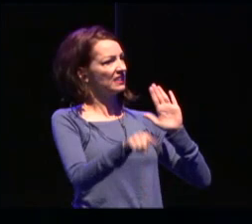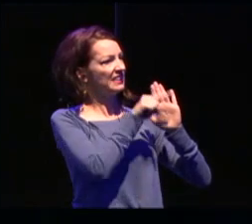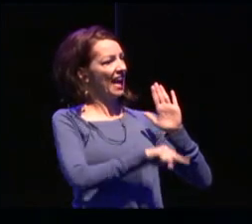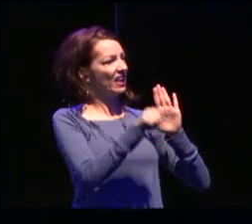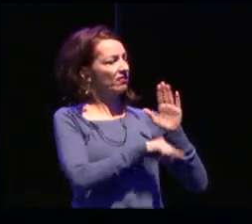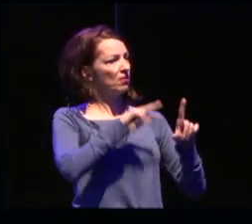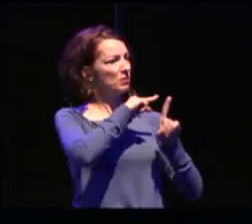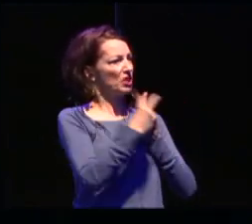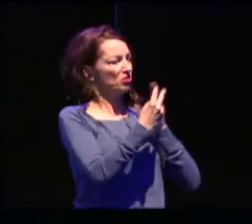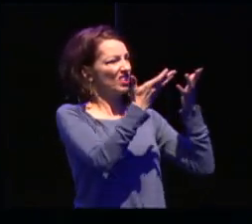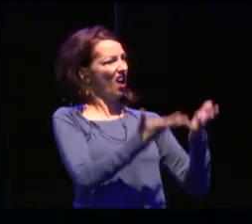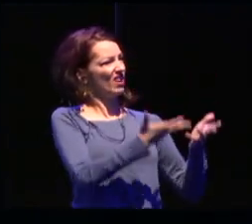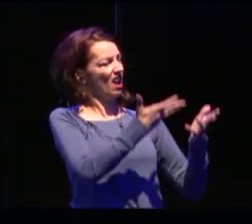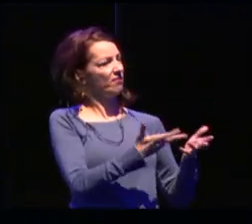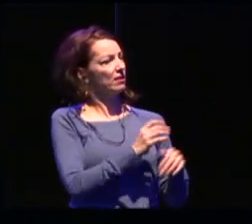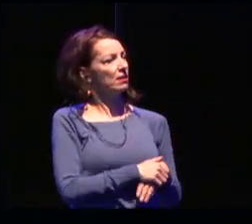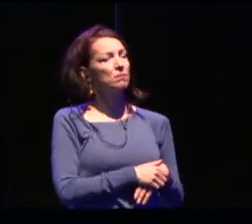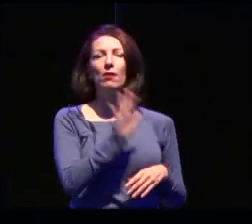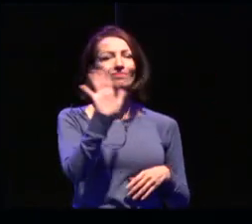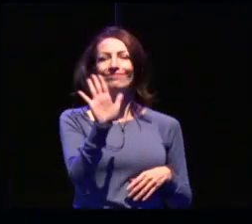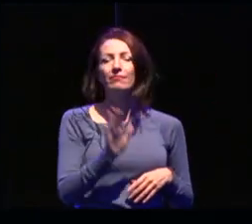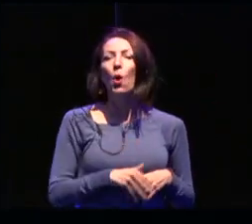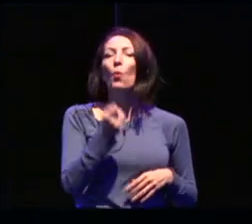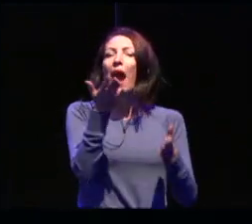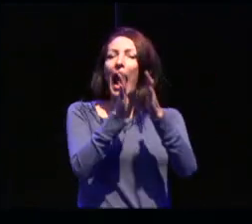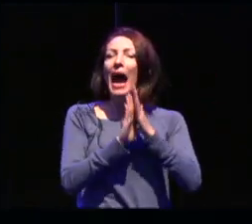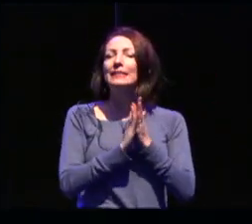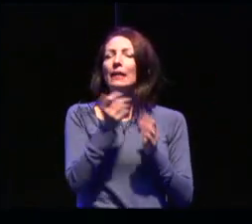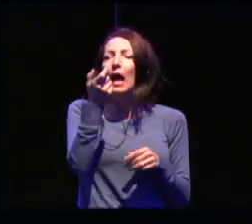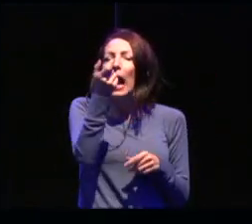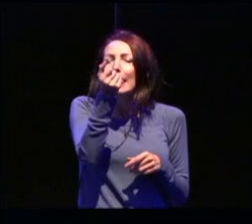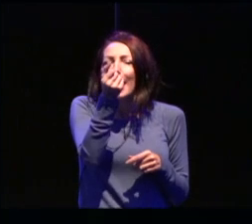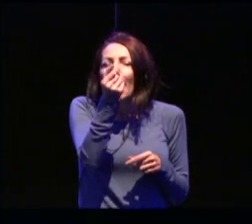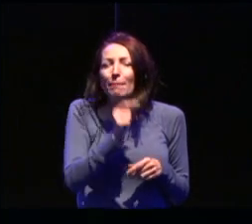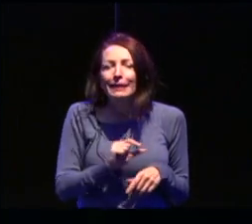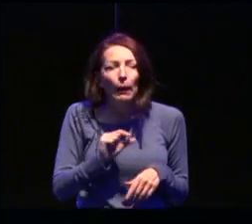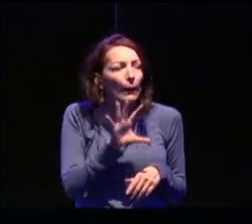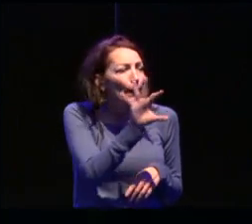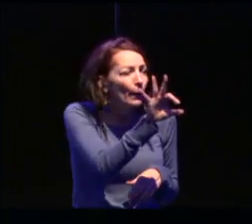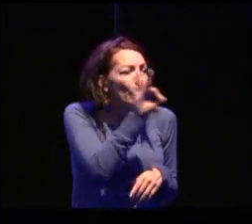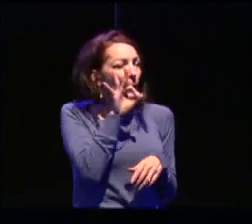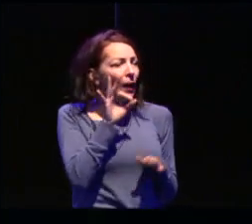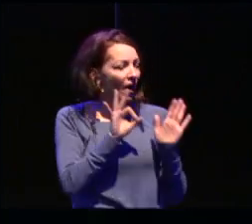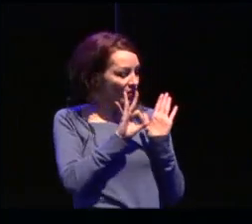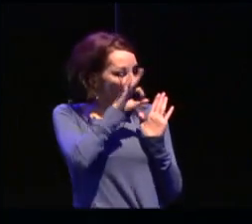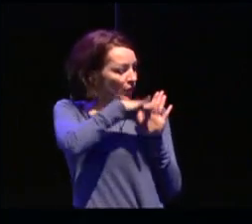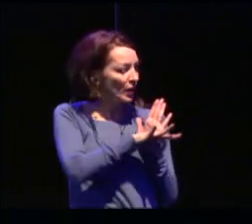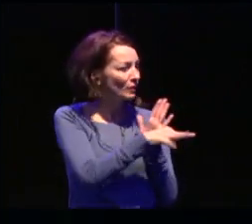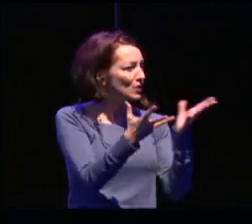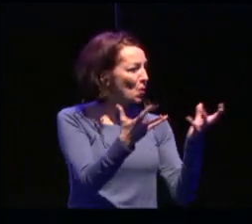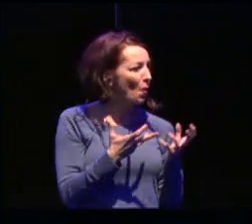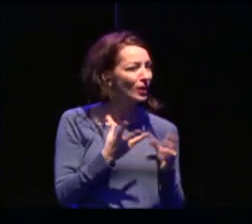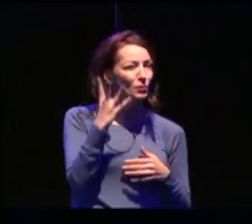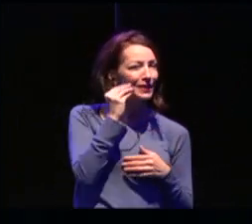condensed perceptions. And but we're asking you to find just a little tiny bit of the frequency that you want